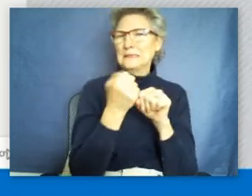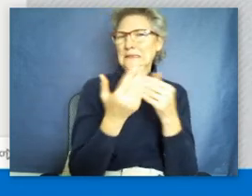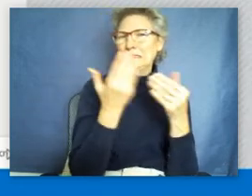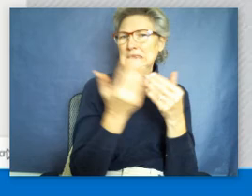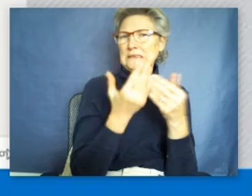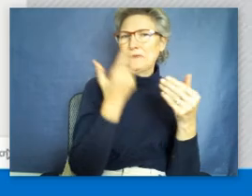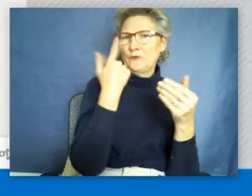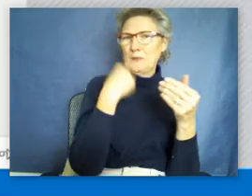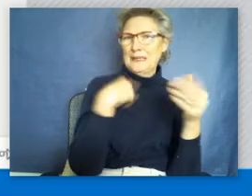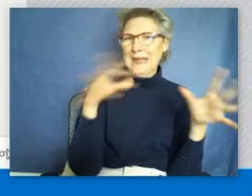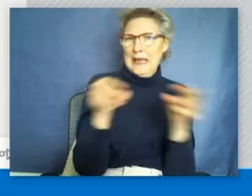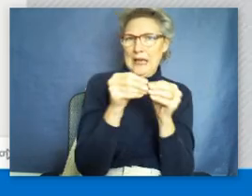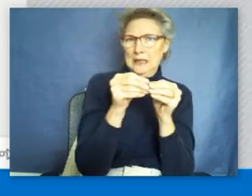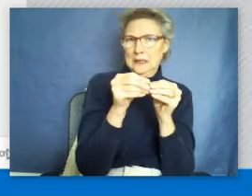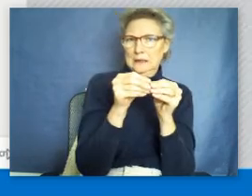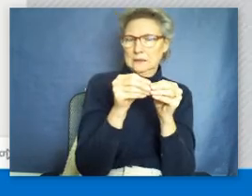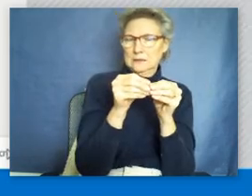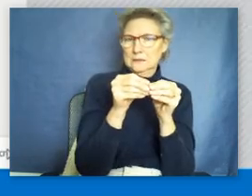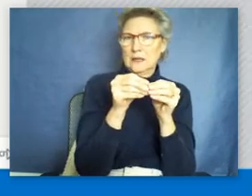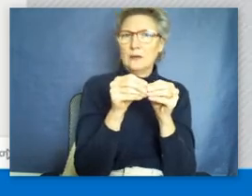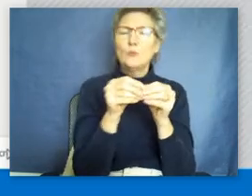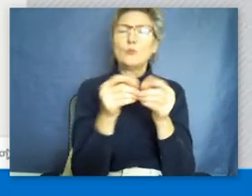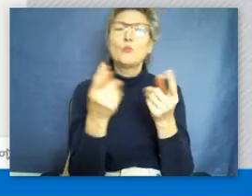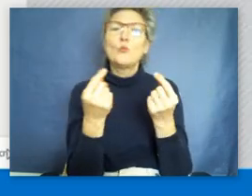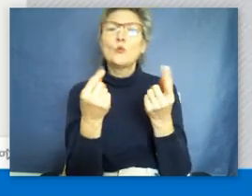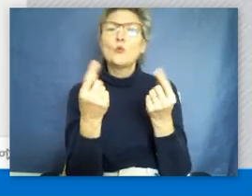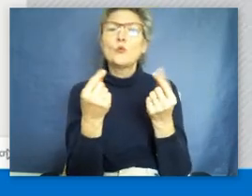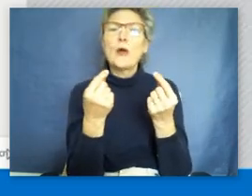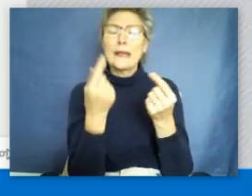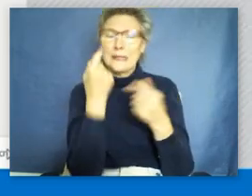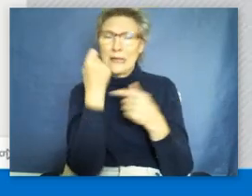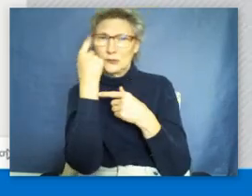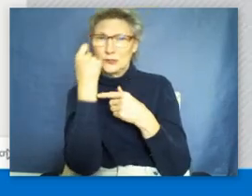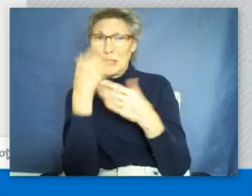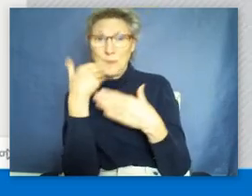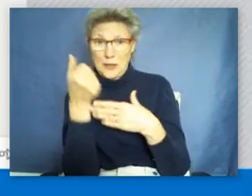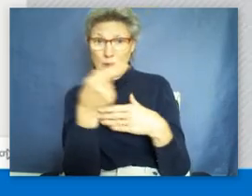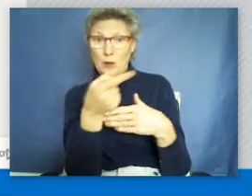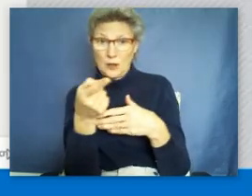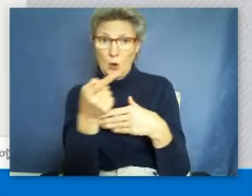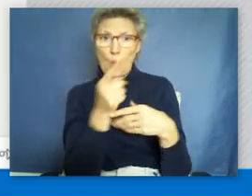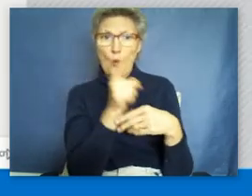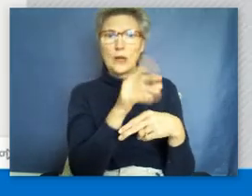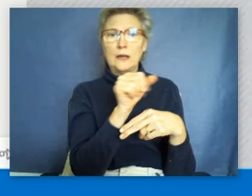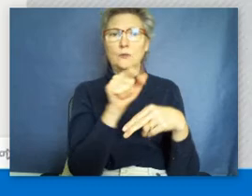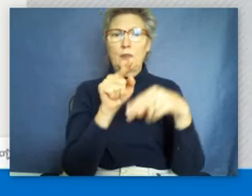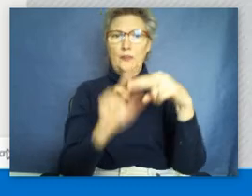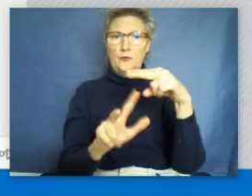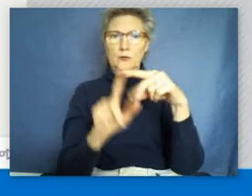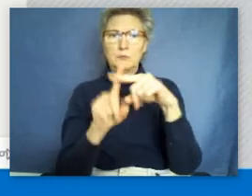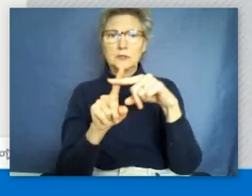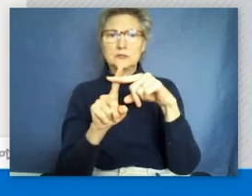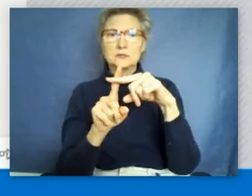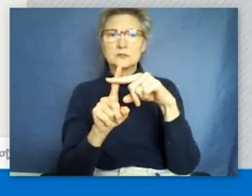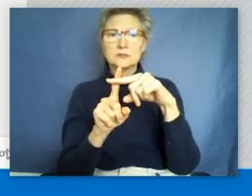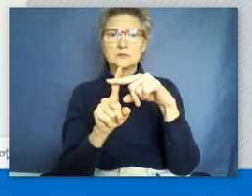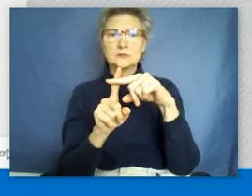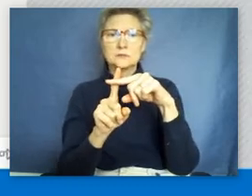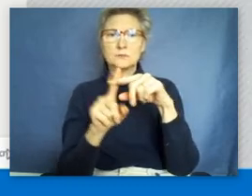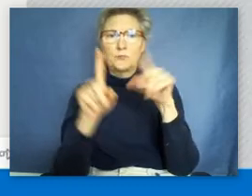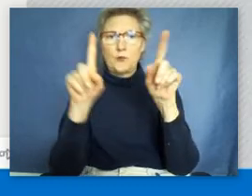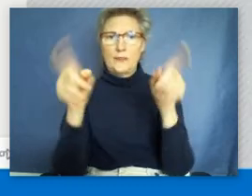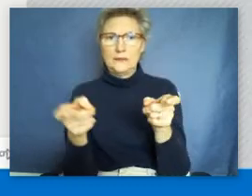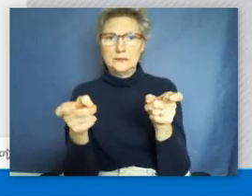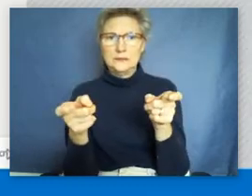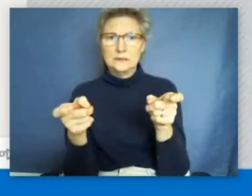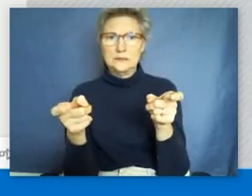sense to me. So what I'm going to do is I'm going to reorder this as 1 1/3 plus, my